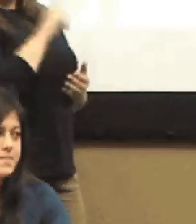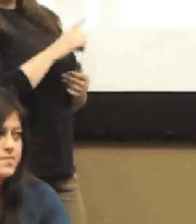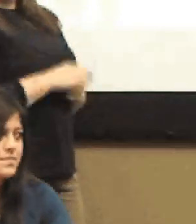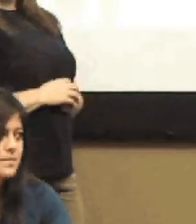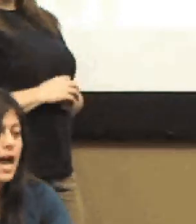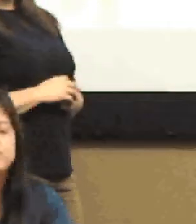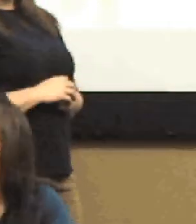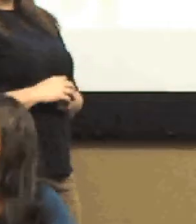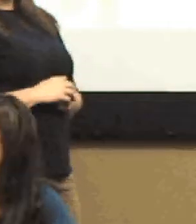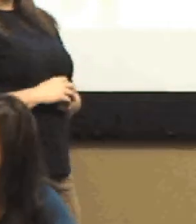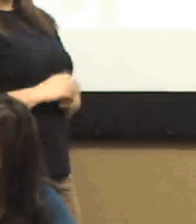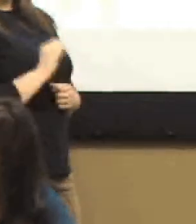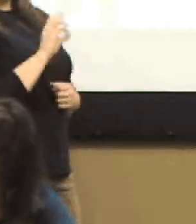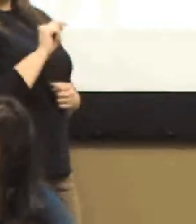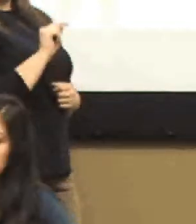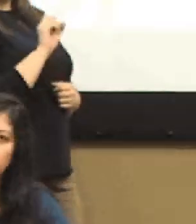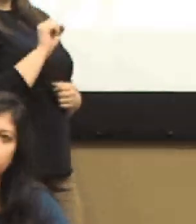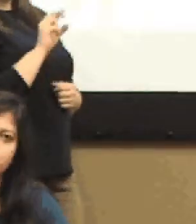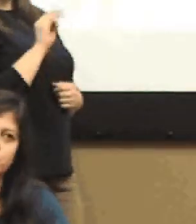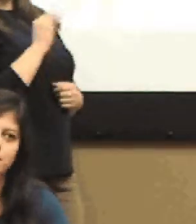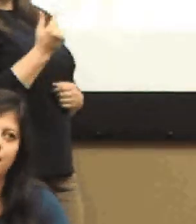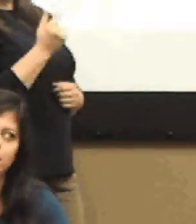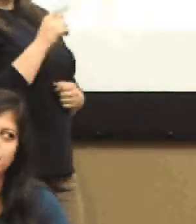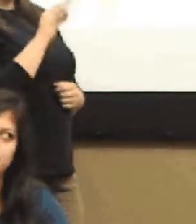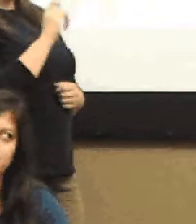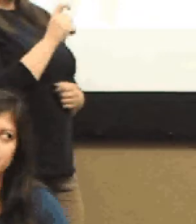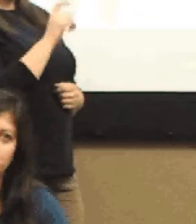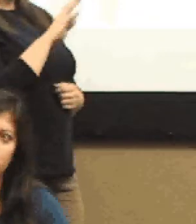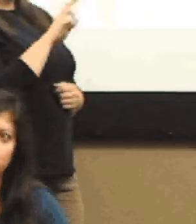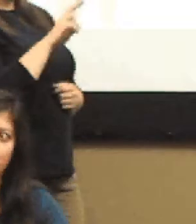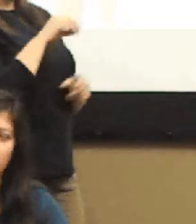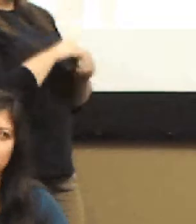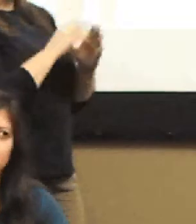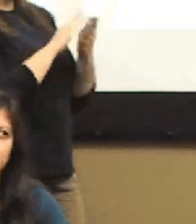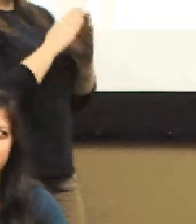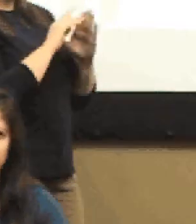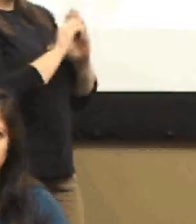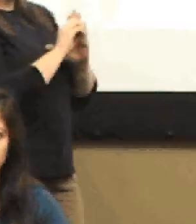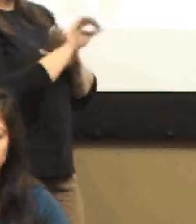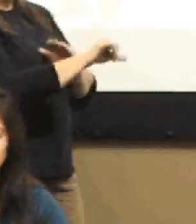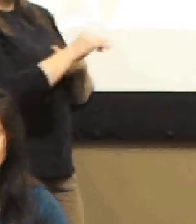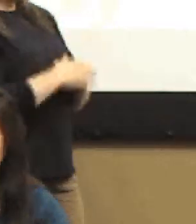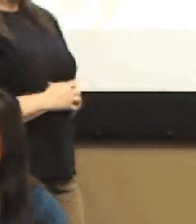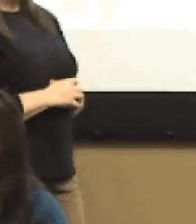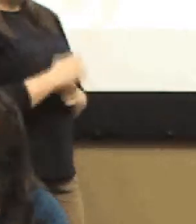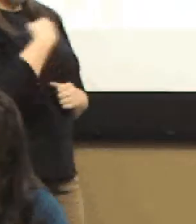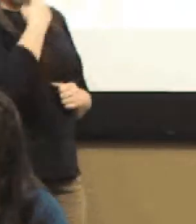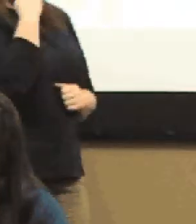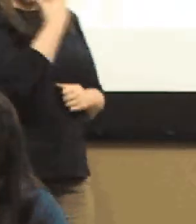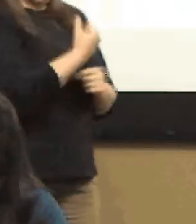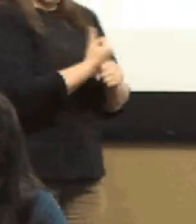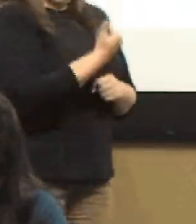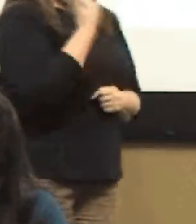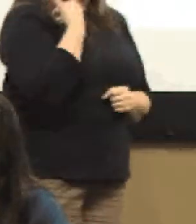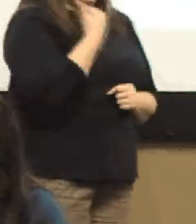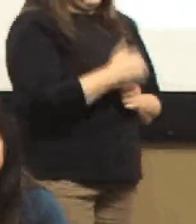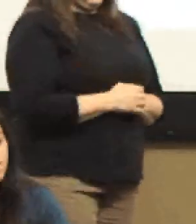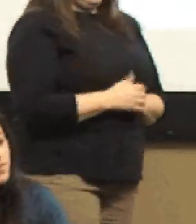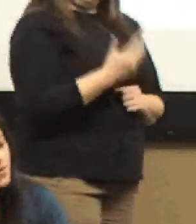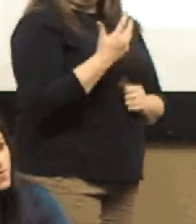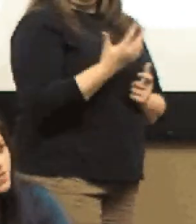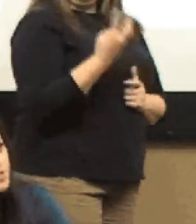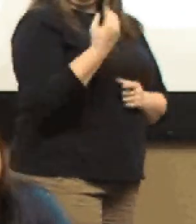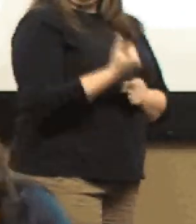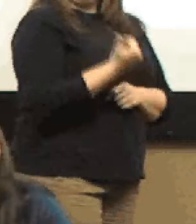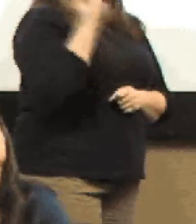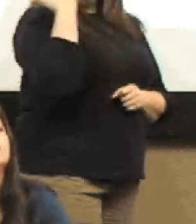are outsourcing their news. Fox 42 in town is an example of that. I think 3 years ago,